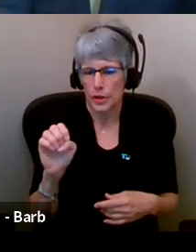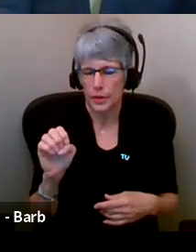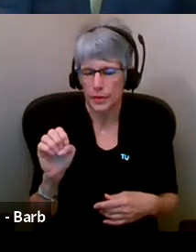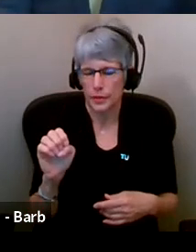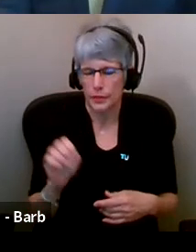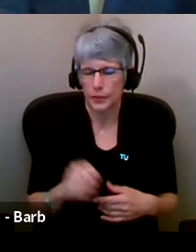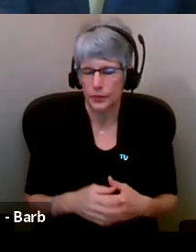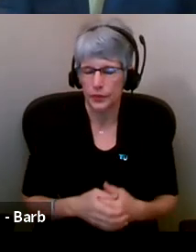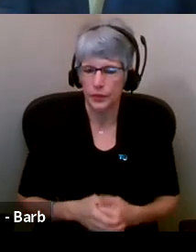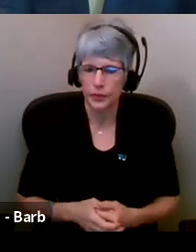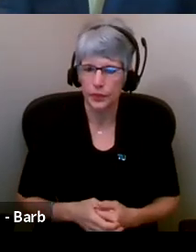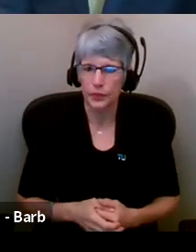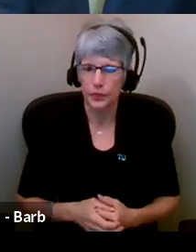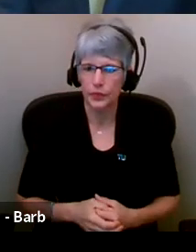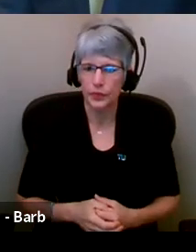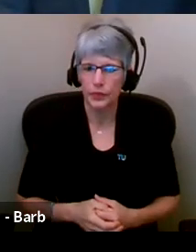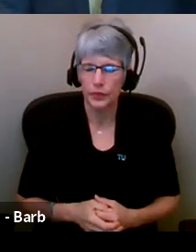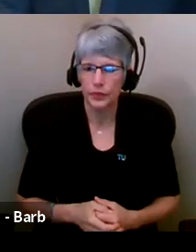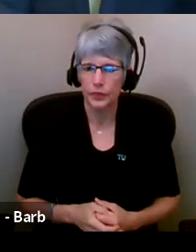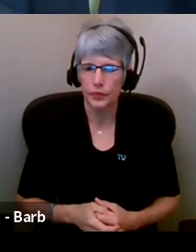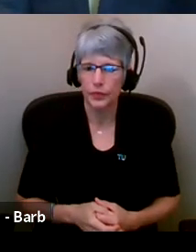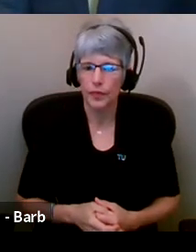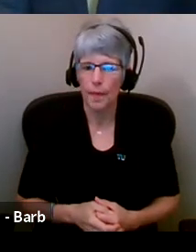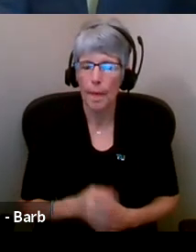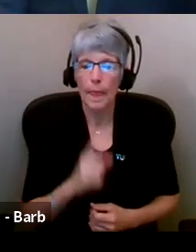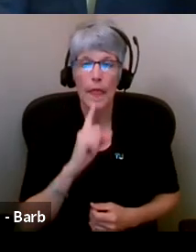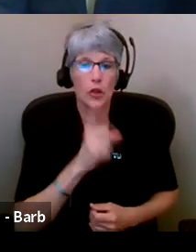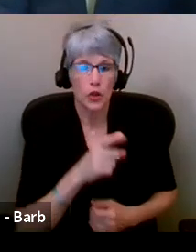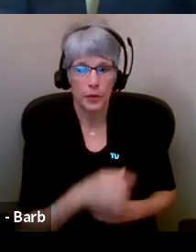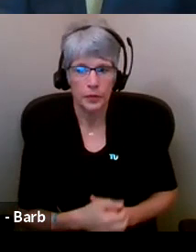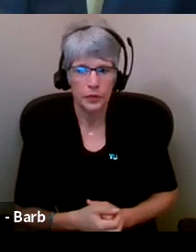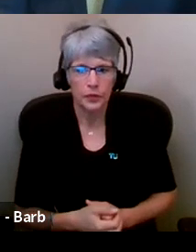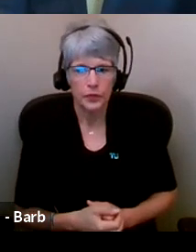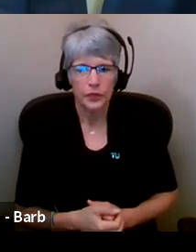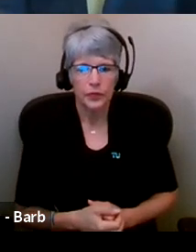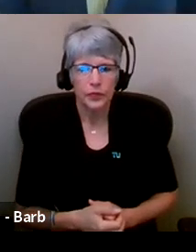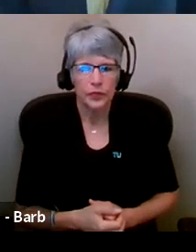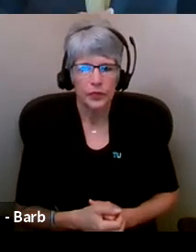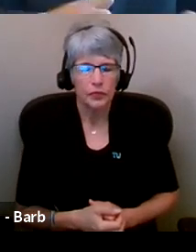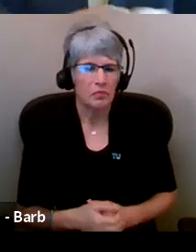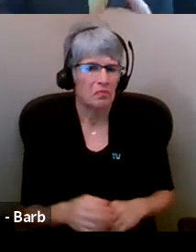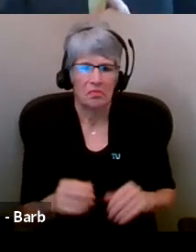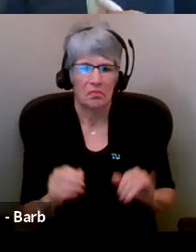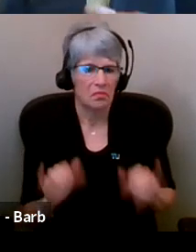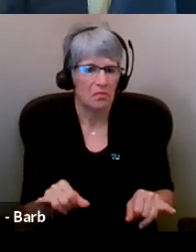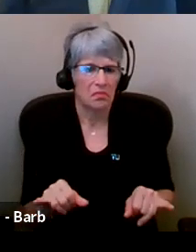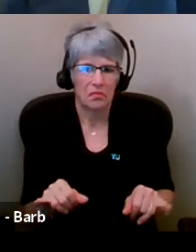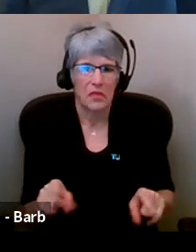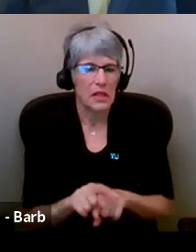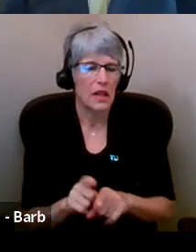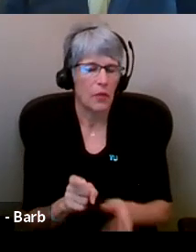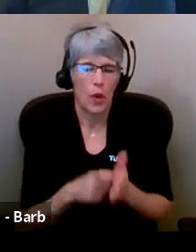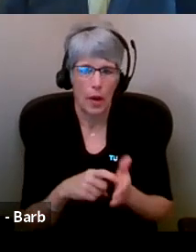the specific vaccines. Sure, thanks, Sean. So it'd be the same requirement. The USM